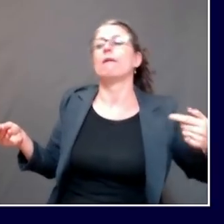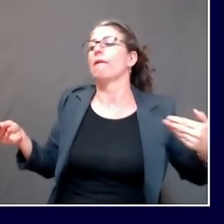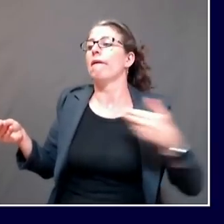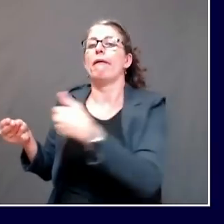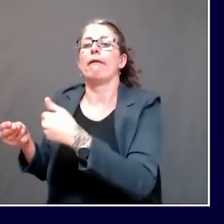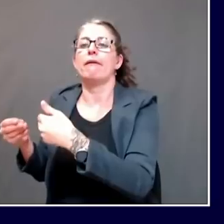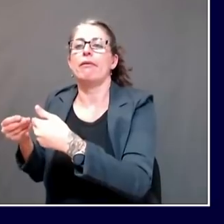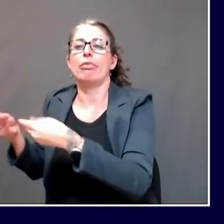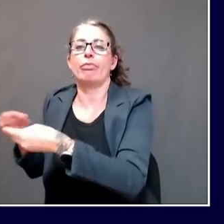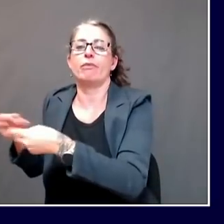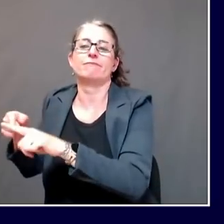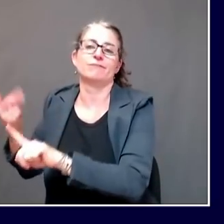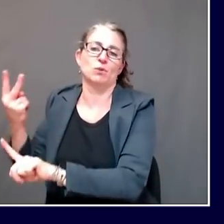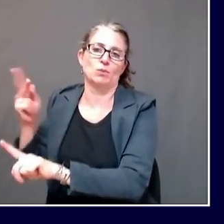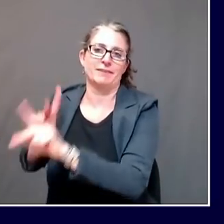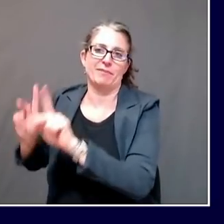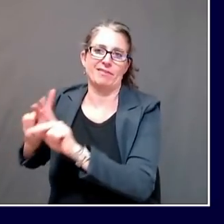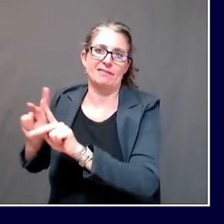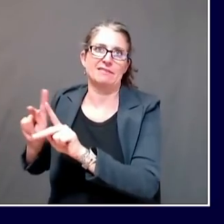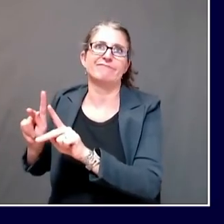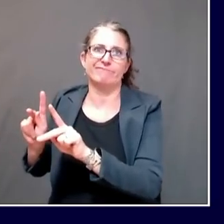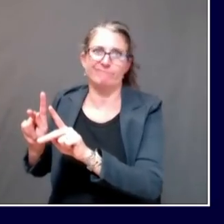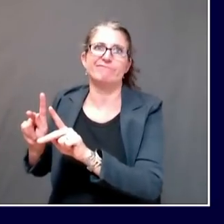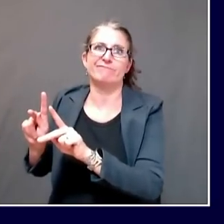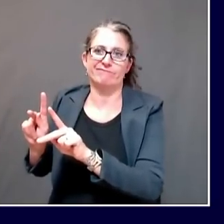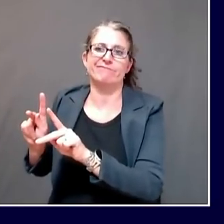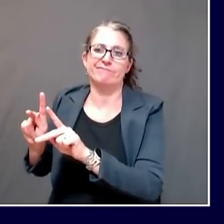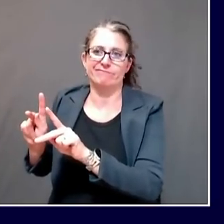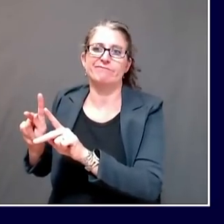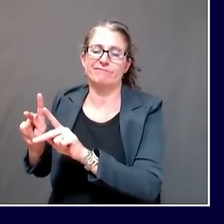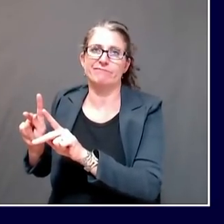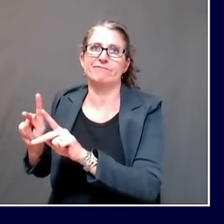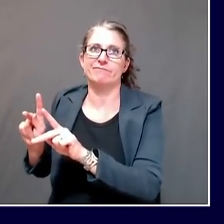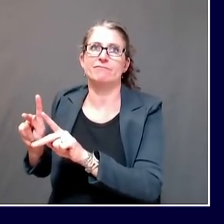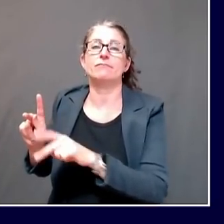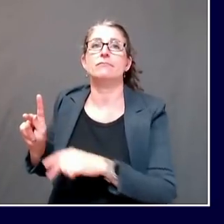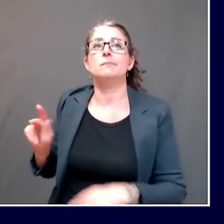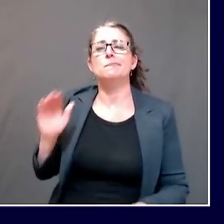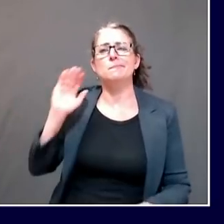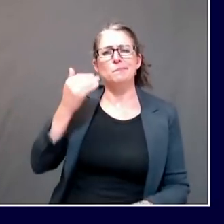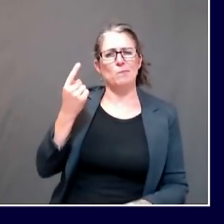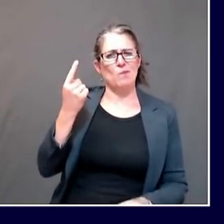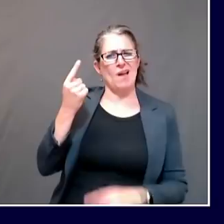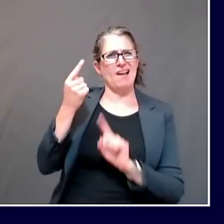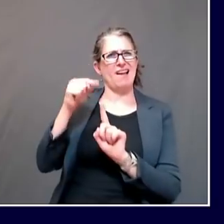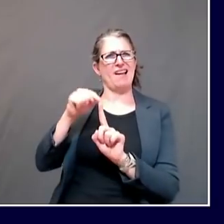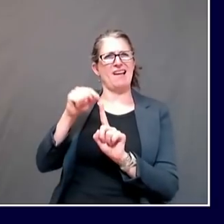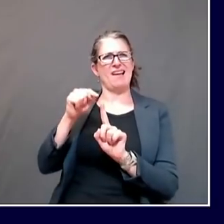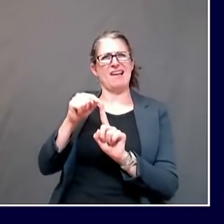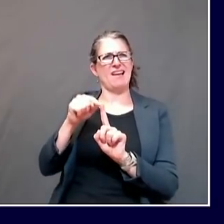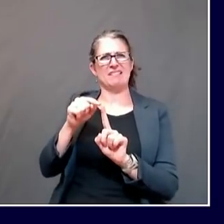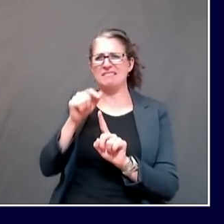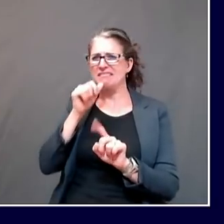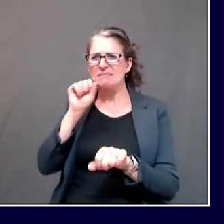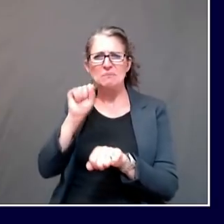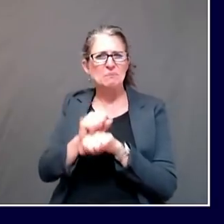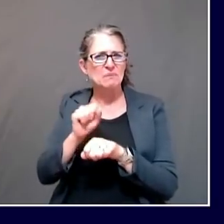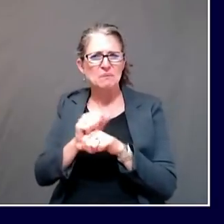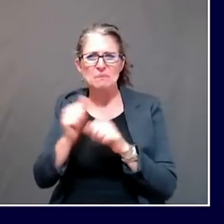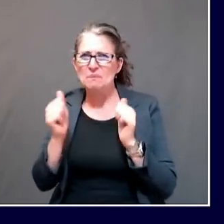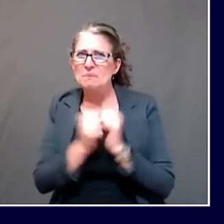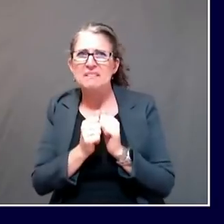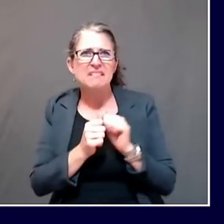this individual is not thought to work or have commuted with the other 17 individuals. As our